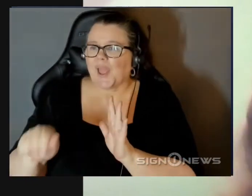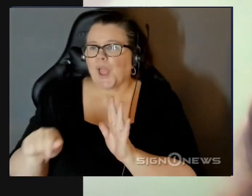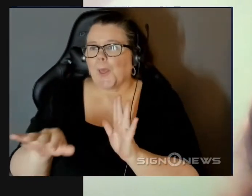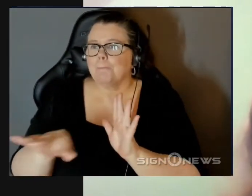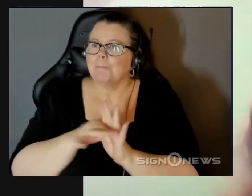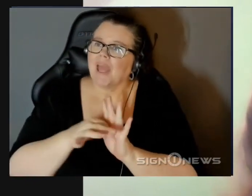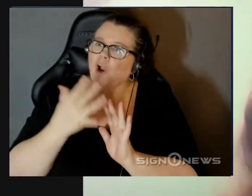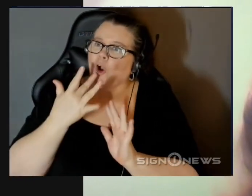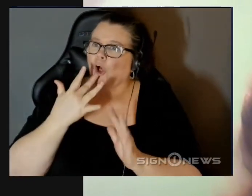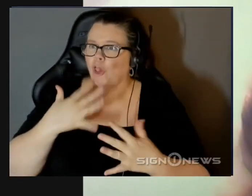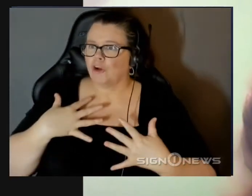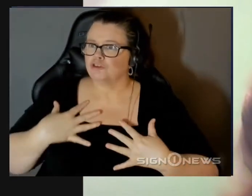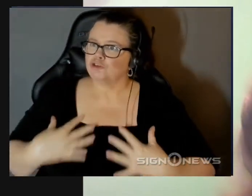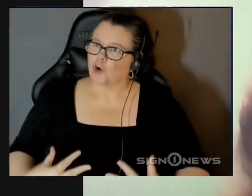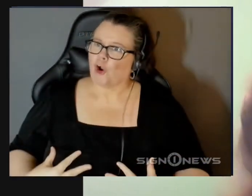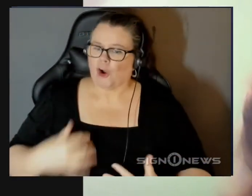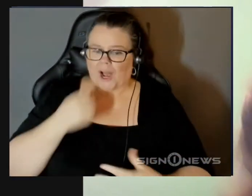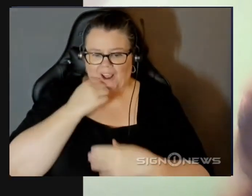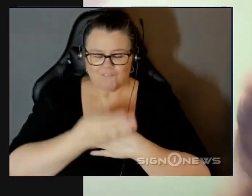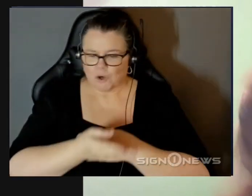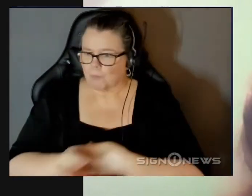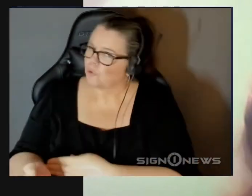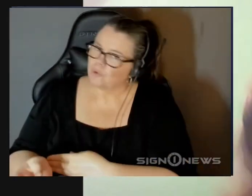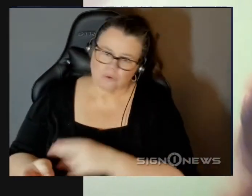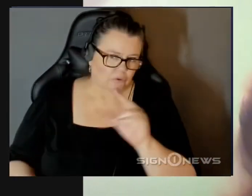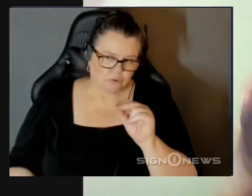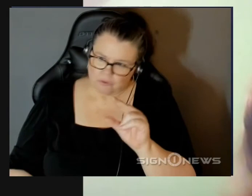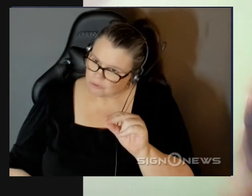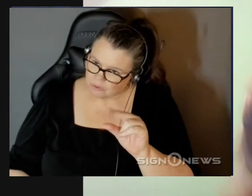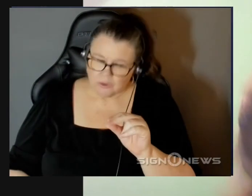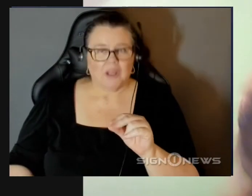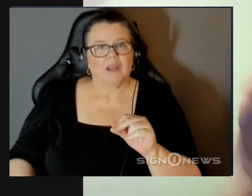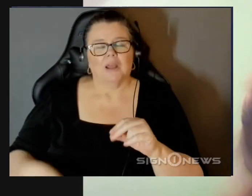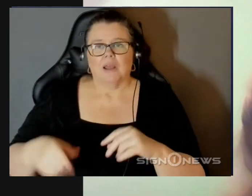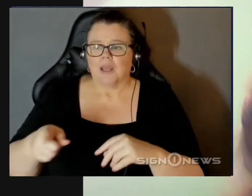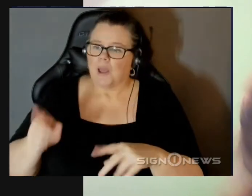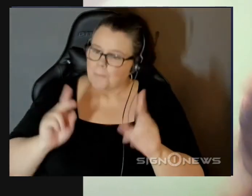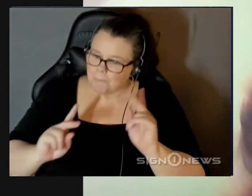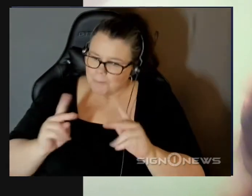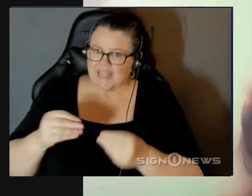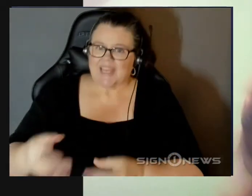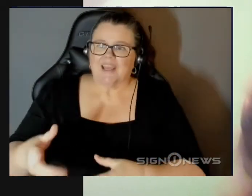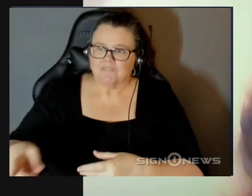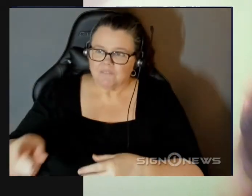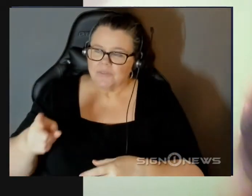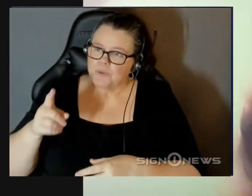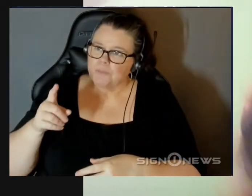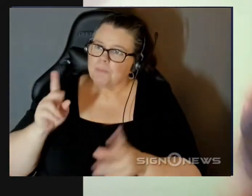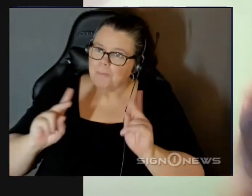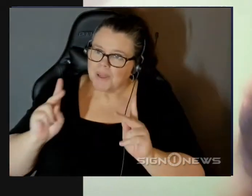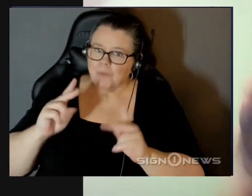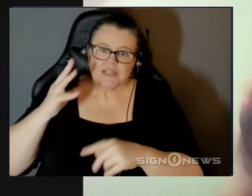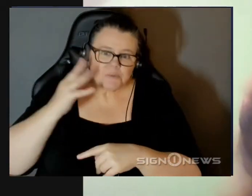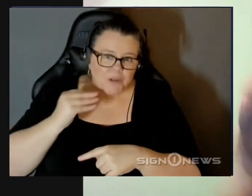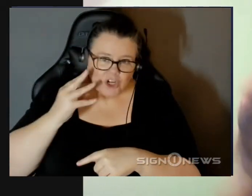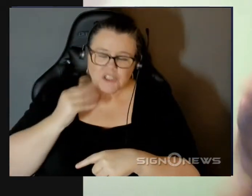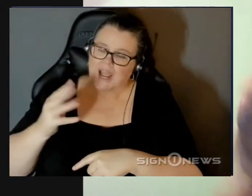talking about. I'm talking about kind of really giving people experiences and establishing decision-making. So Joan might have some ideas for that.